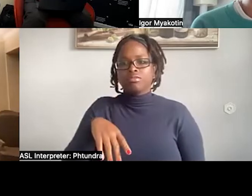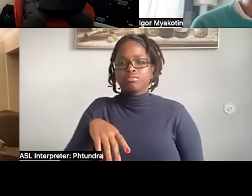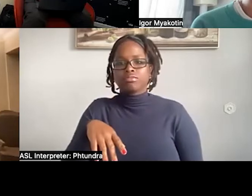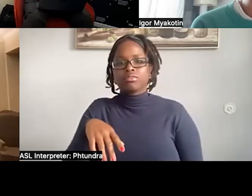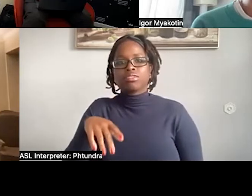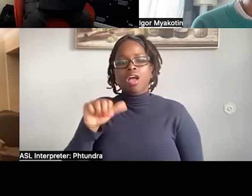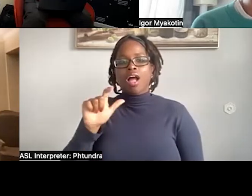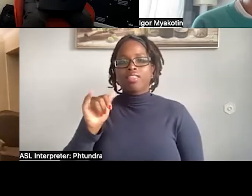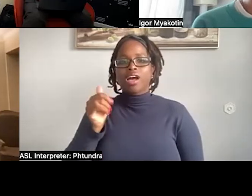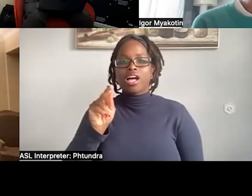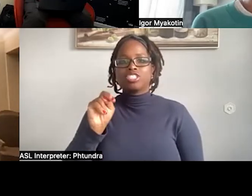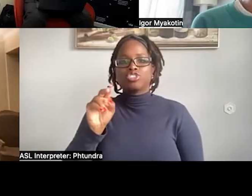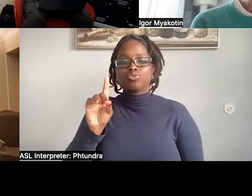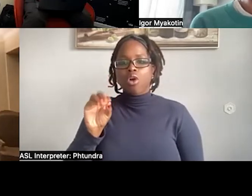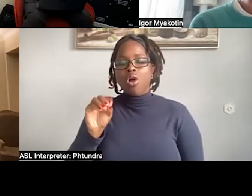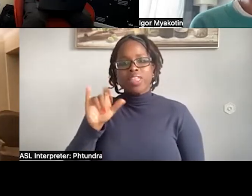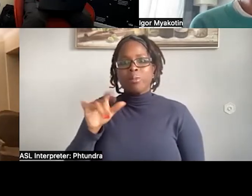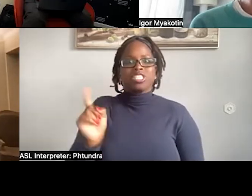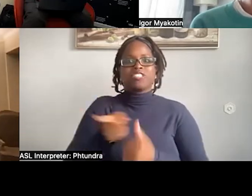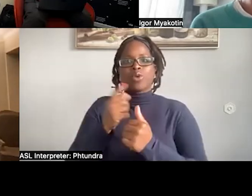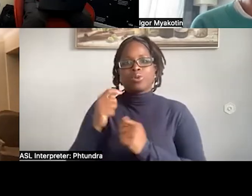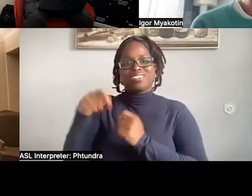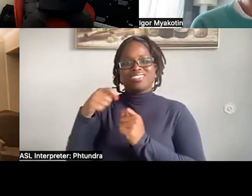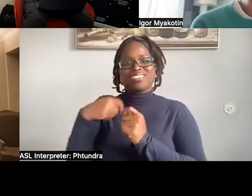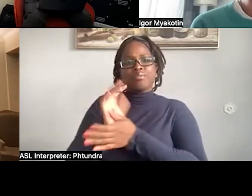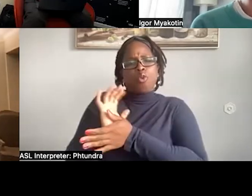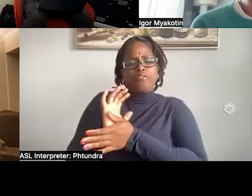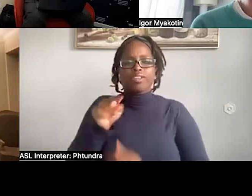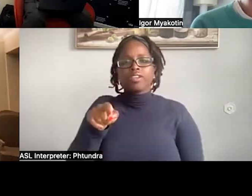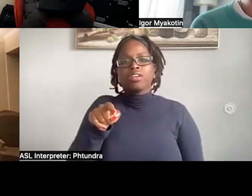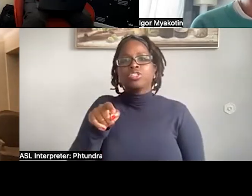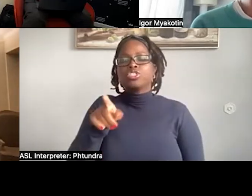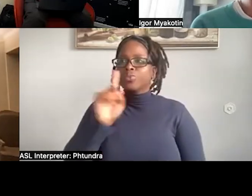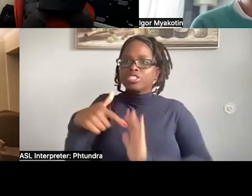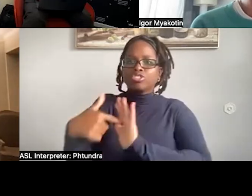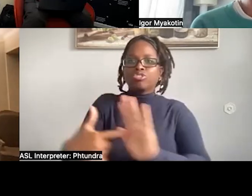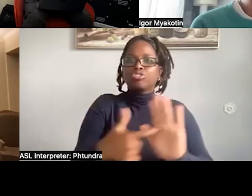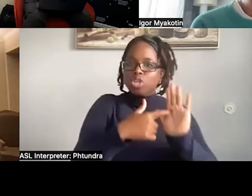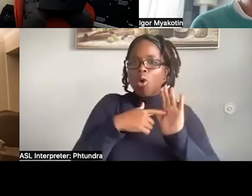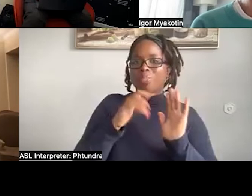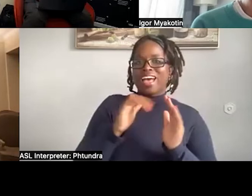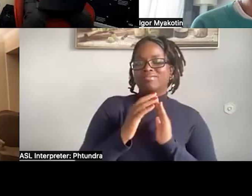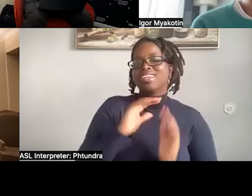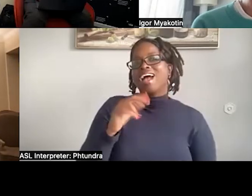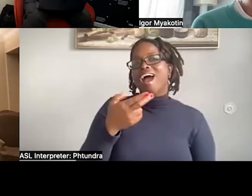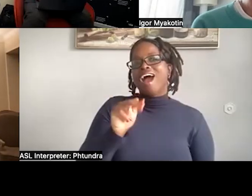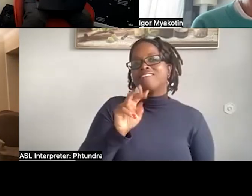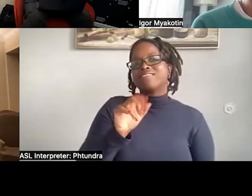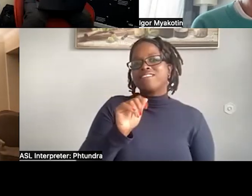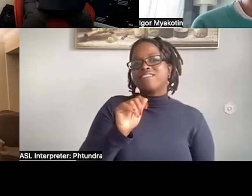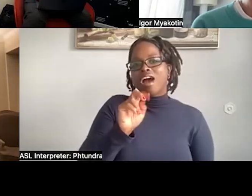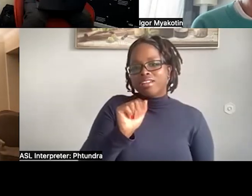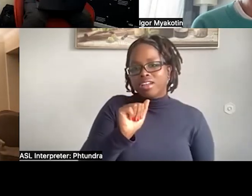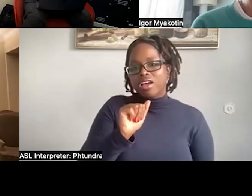cinema, so the vision he showed about Cuba, about Havana, was nothing at all what European Union